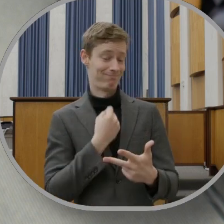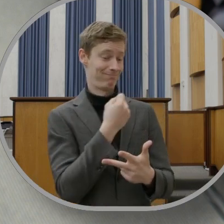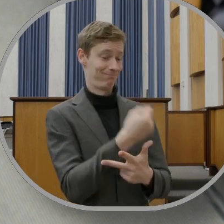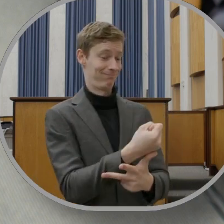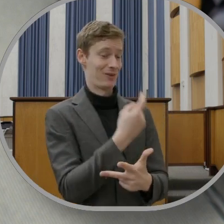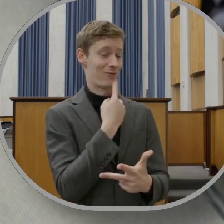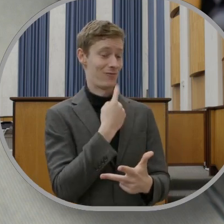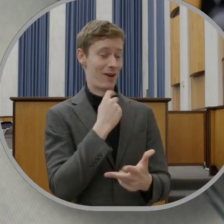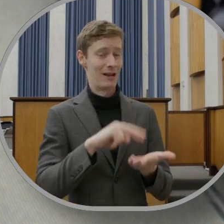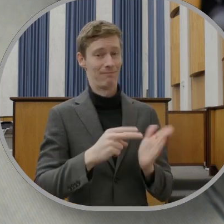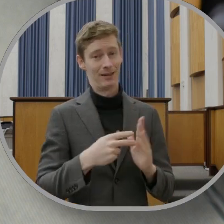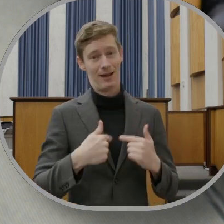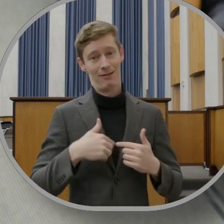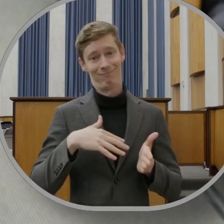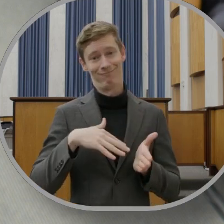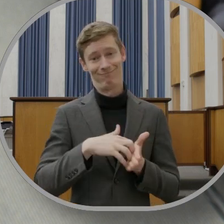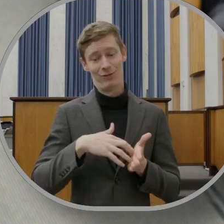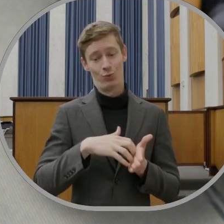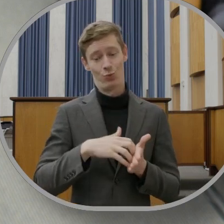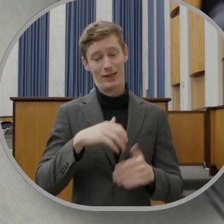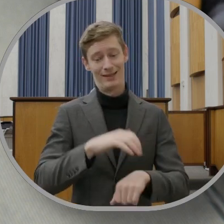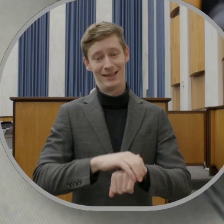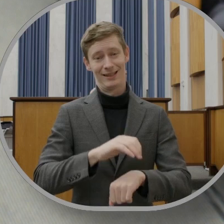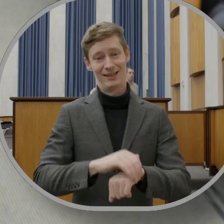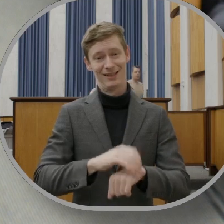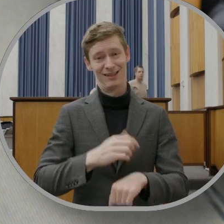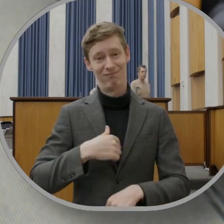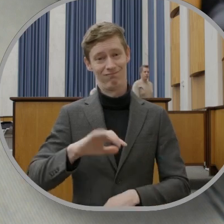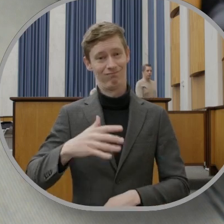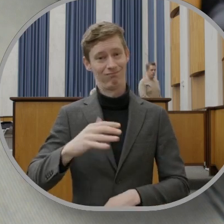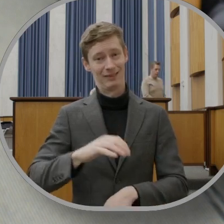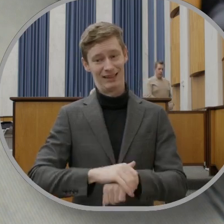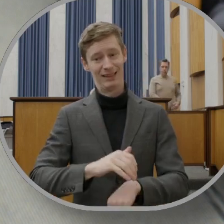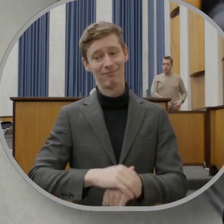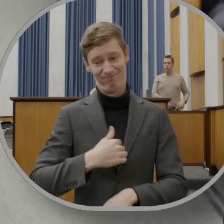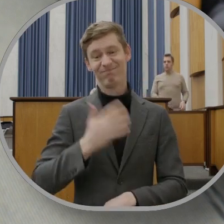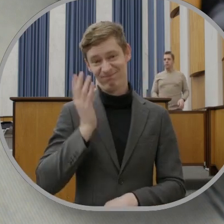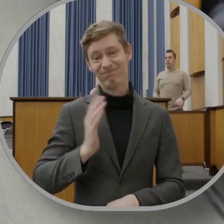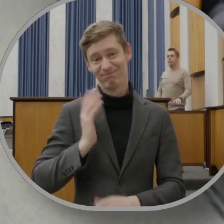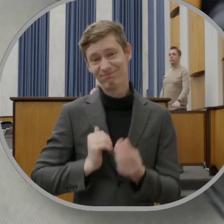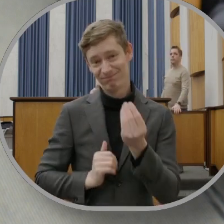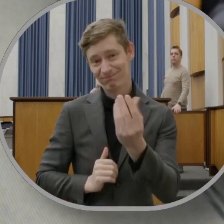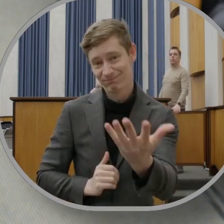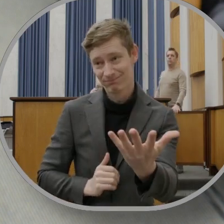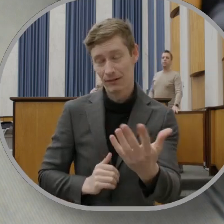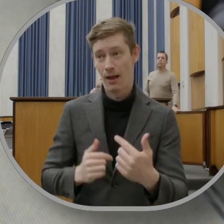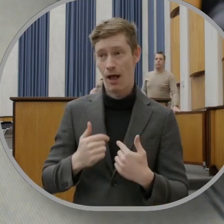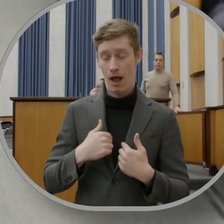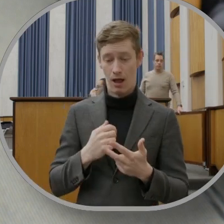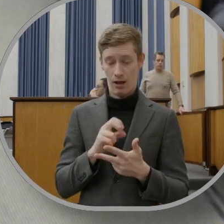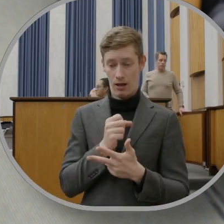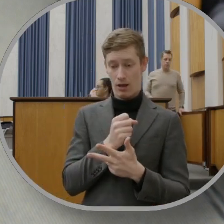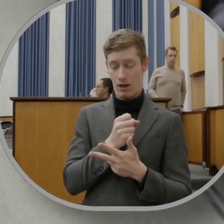that my reading was not up to par. Now, I would not have been able to rise from the red group to the green group